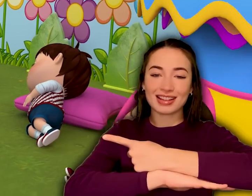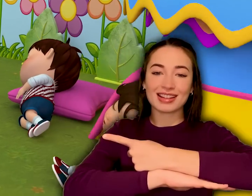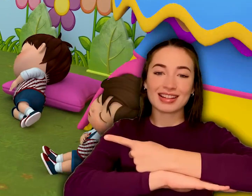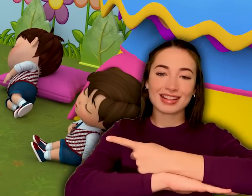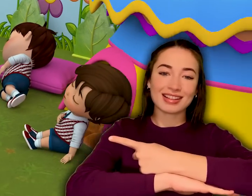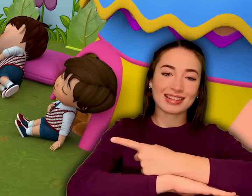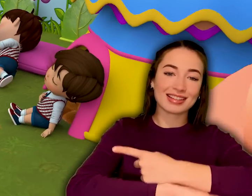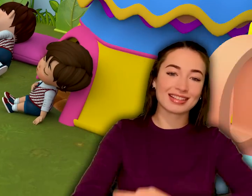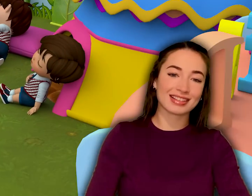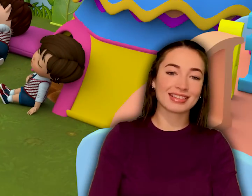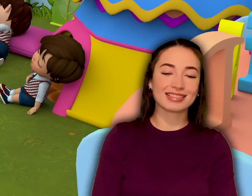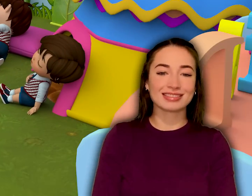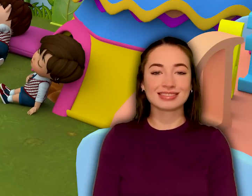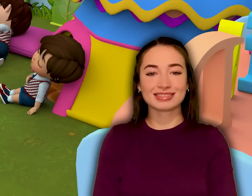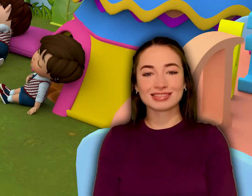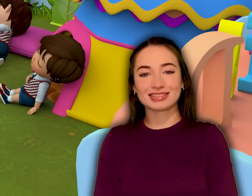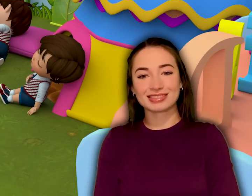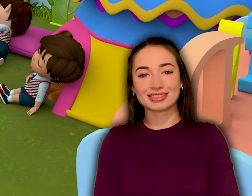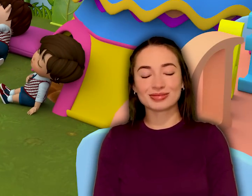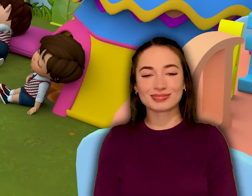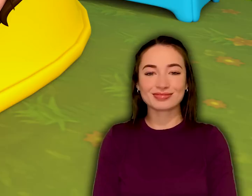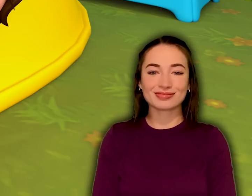saved their day